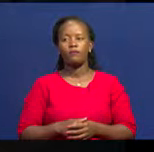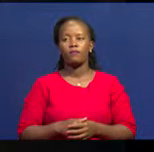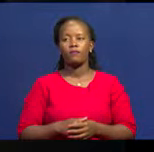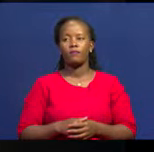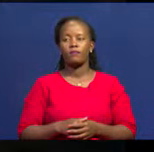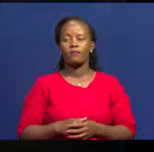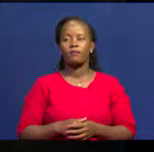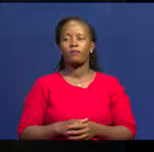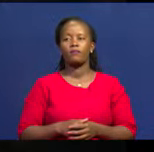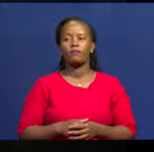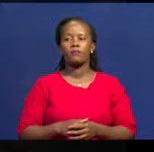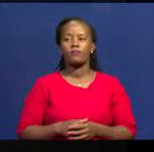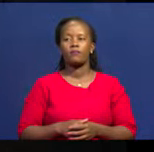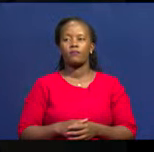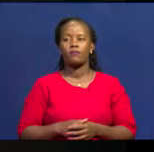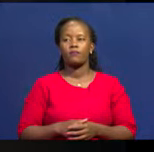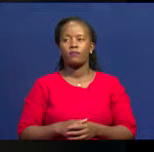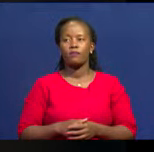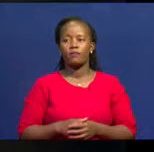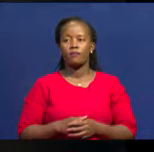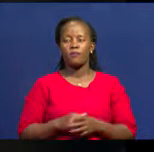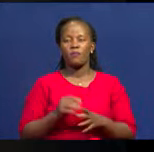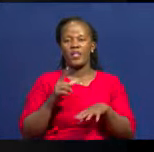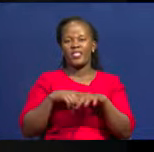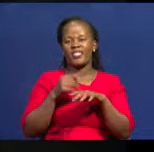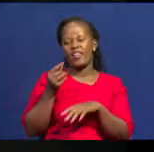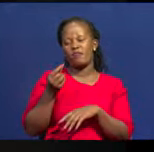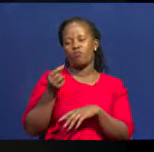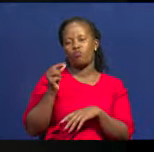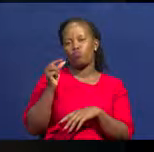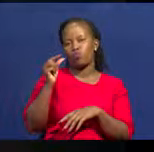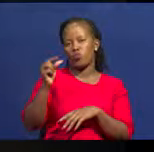very scarce. Lakini vile umeona,